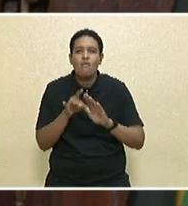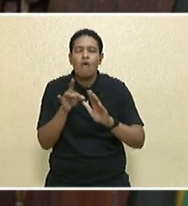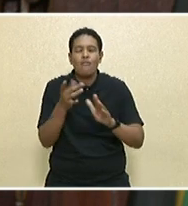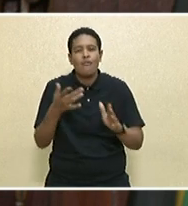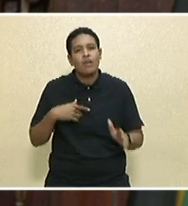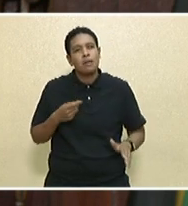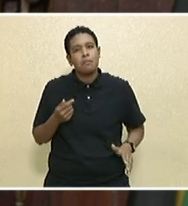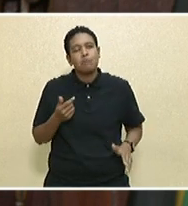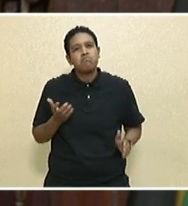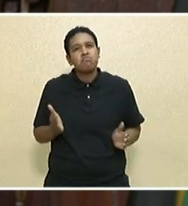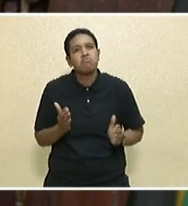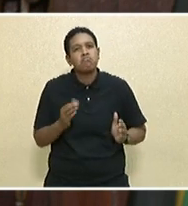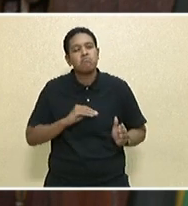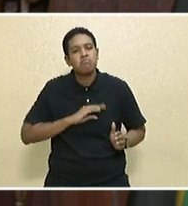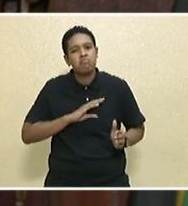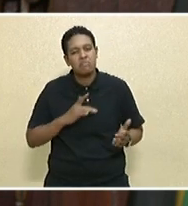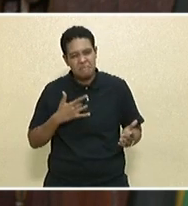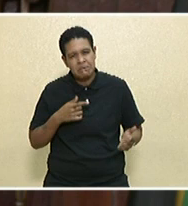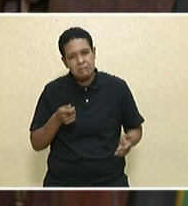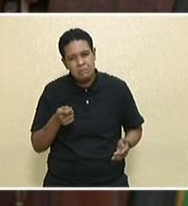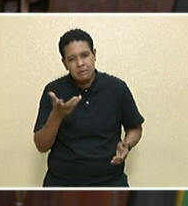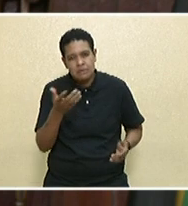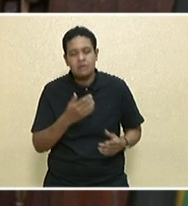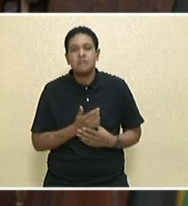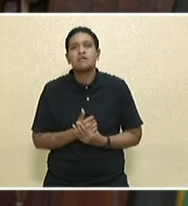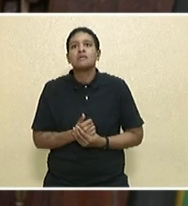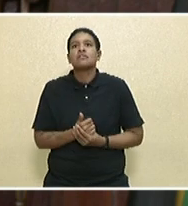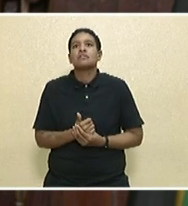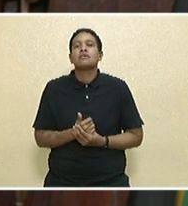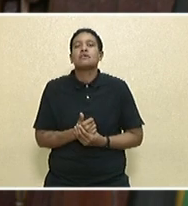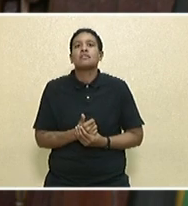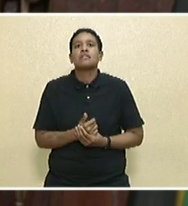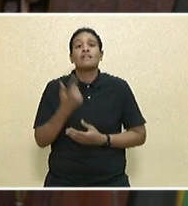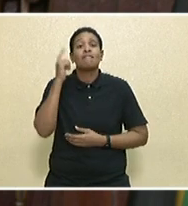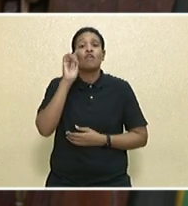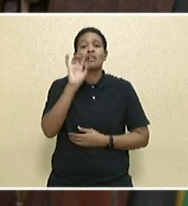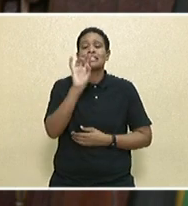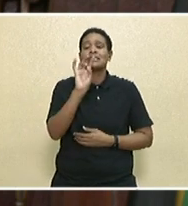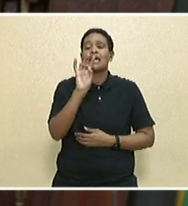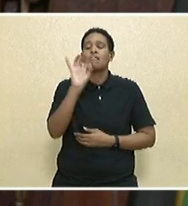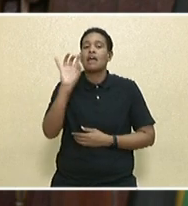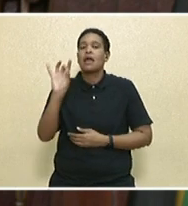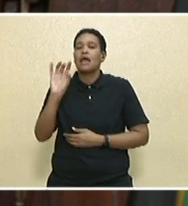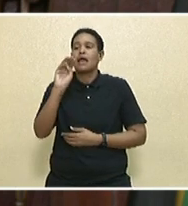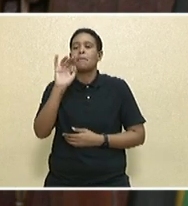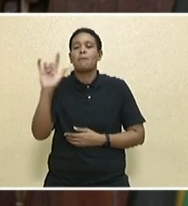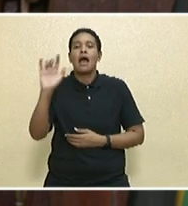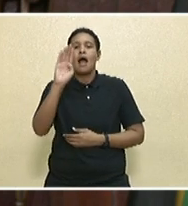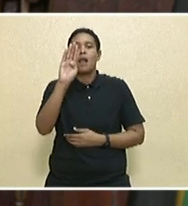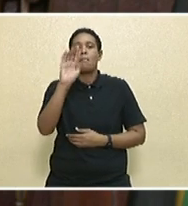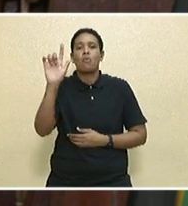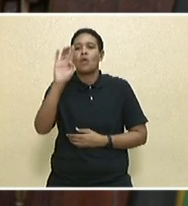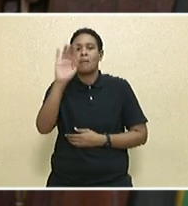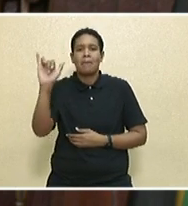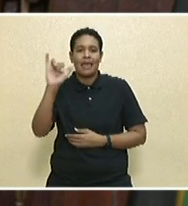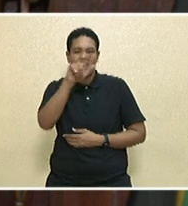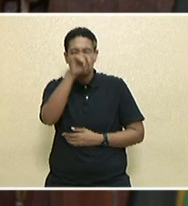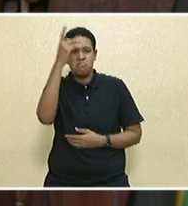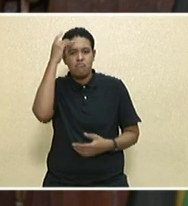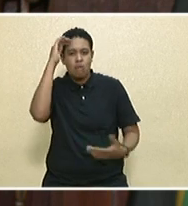relates to that. In terms of the 7 and 8 Mile Bull Bay, the Prime Minister spoke about